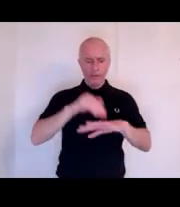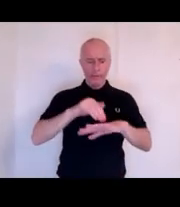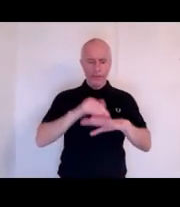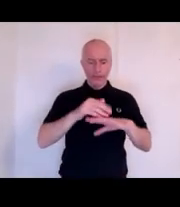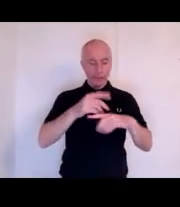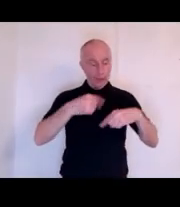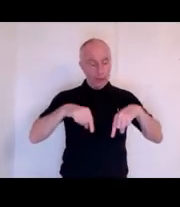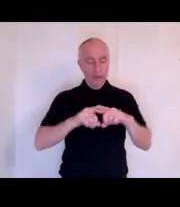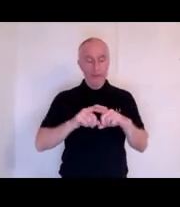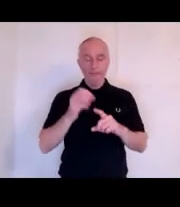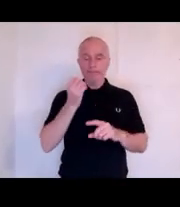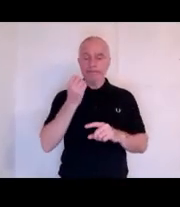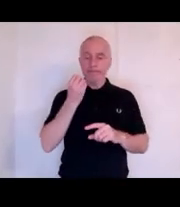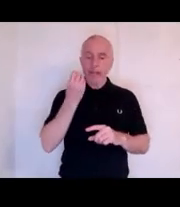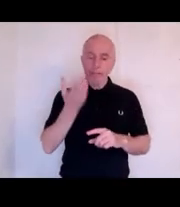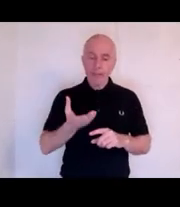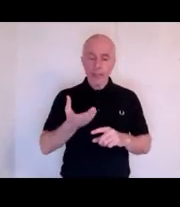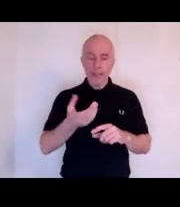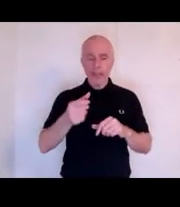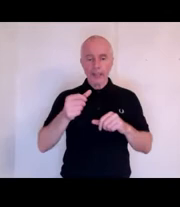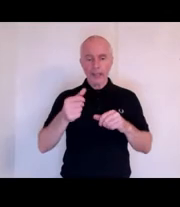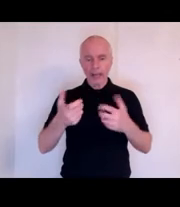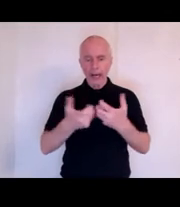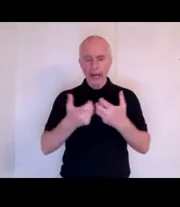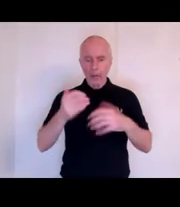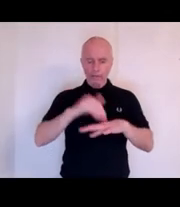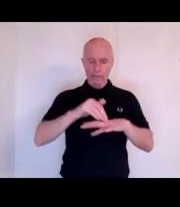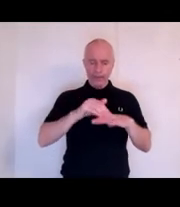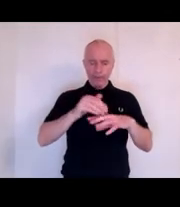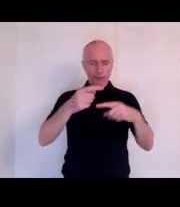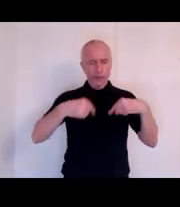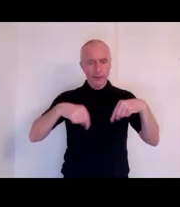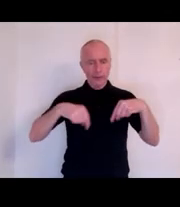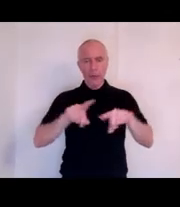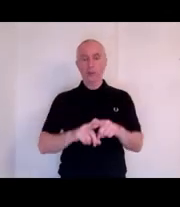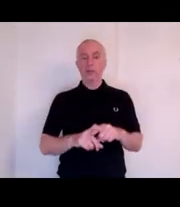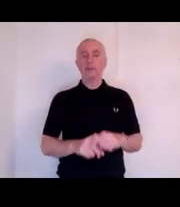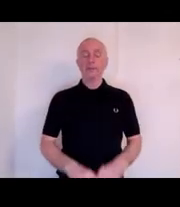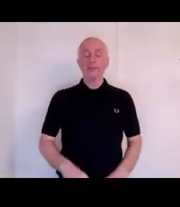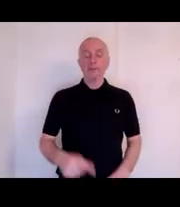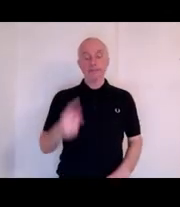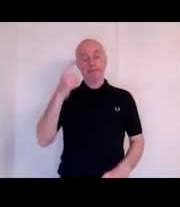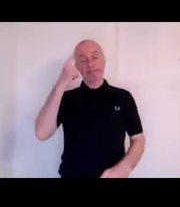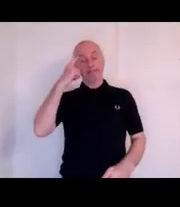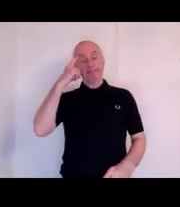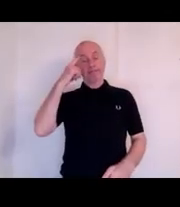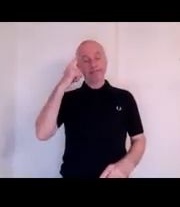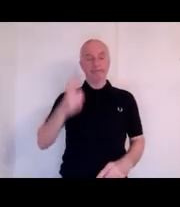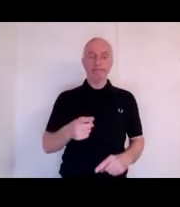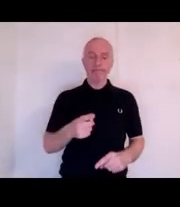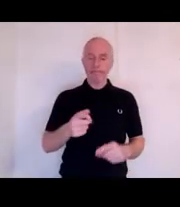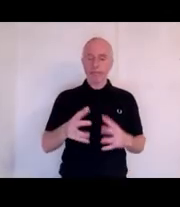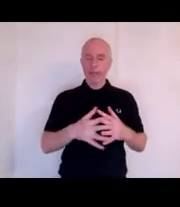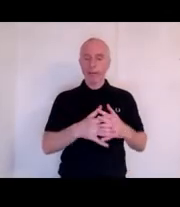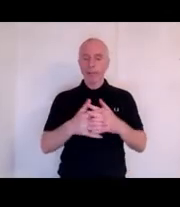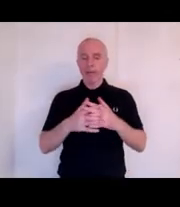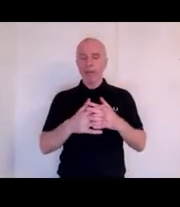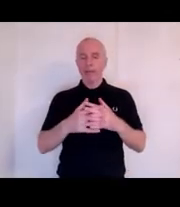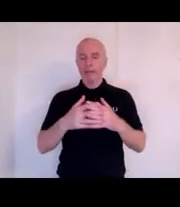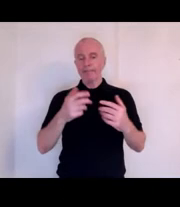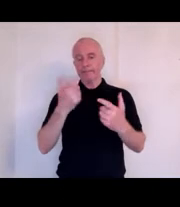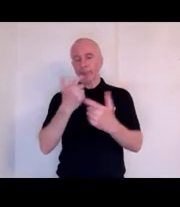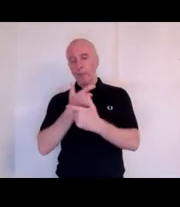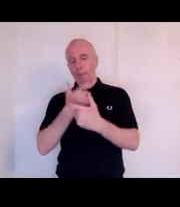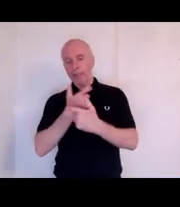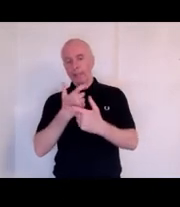And to do that, I went to a classic American comedy. Not quite a classic, but definitely an